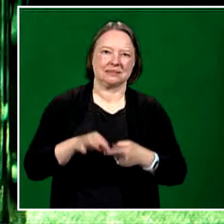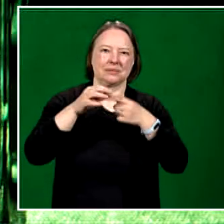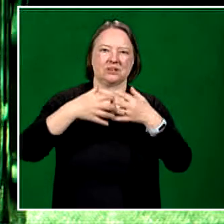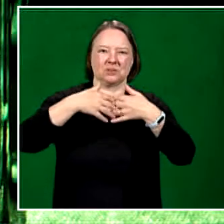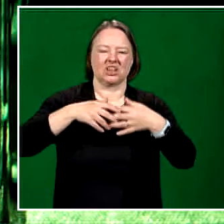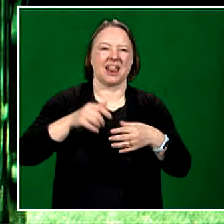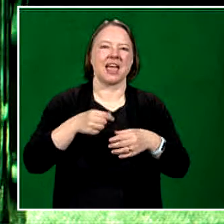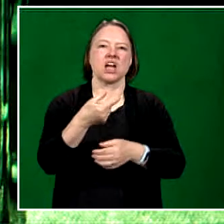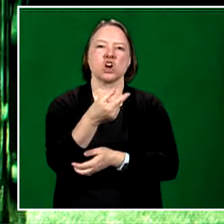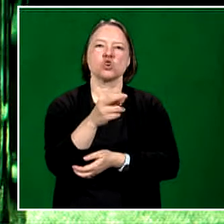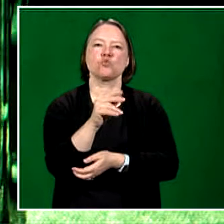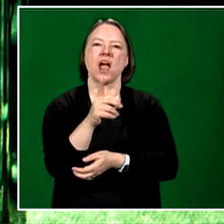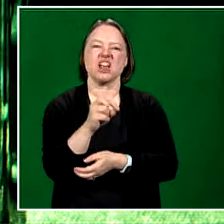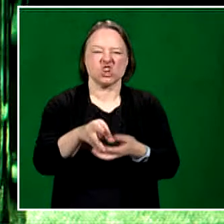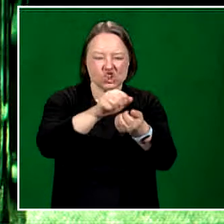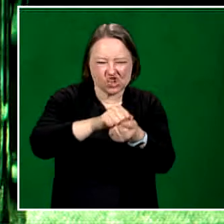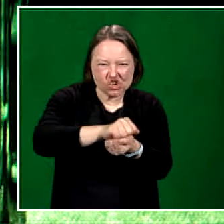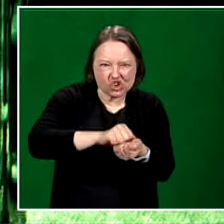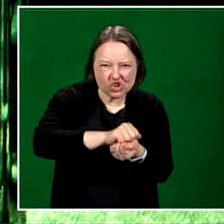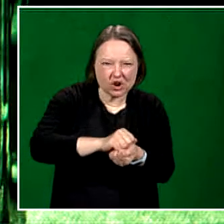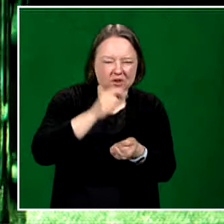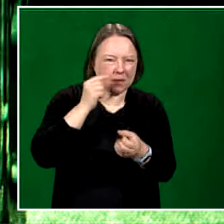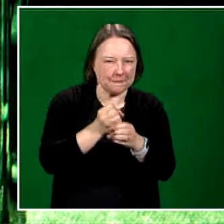grinder, pellet